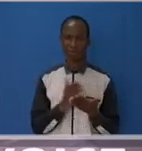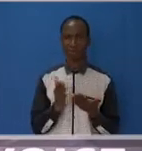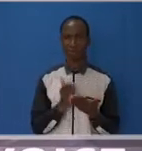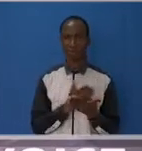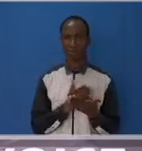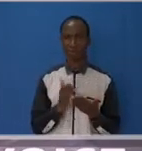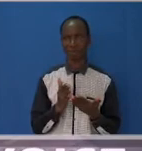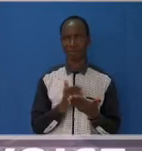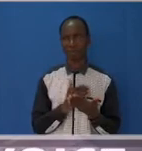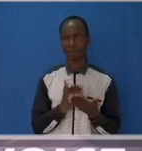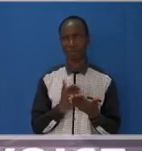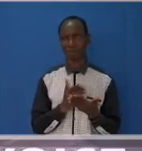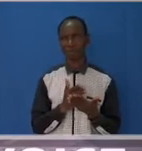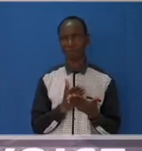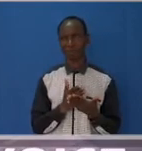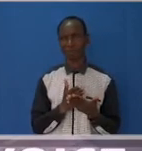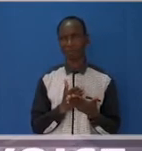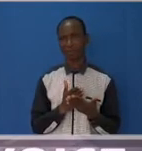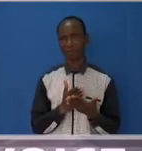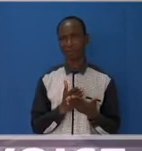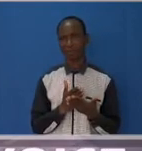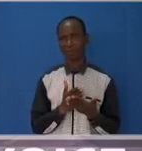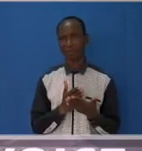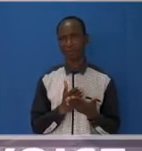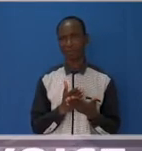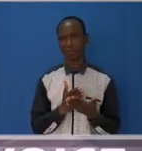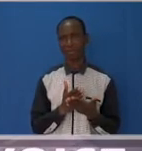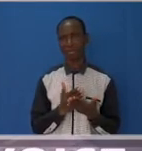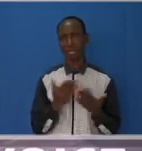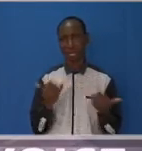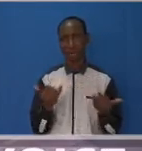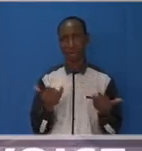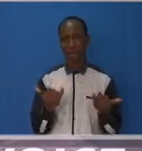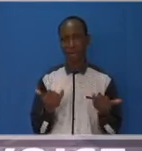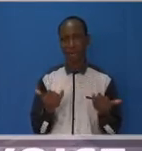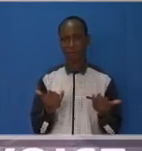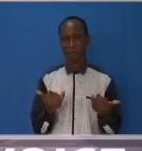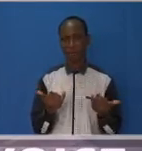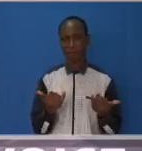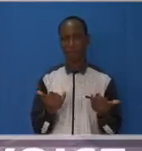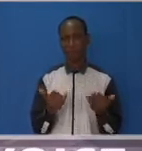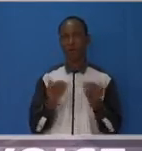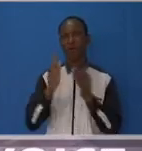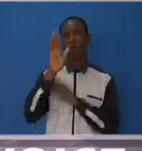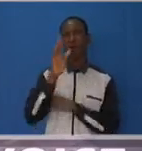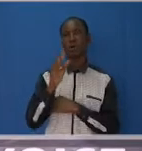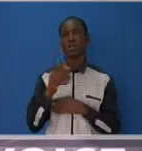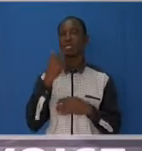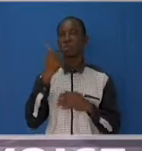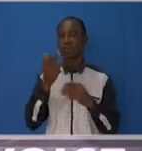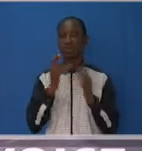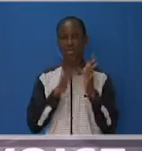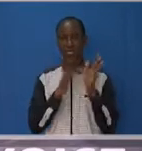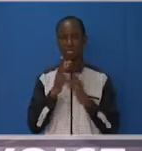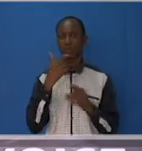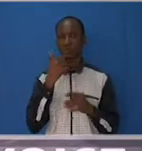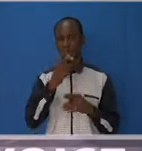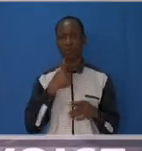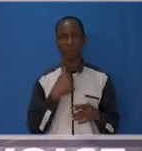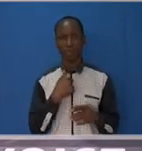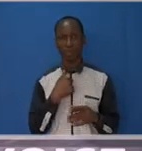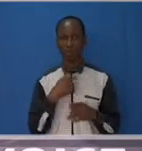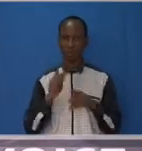yento wo osum ne mu meye mmodo ni nyina ra ye nsem a o yankopon de share Jesus enum ti e sa nsem